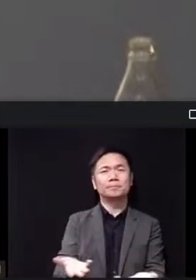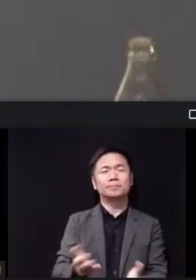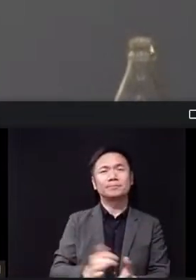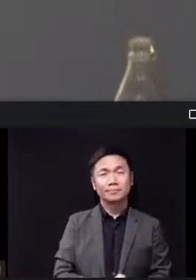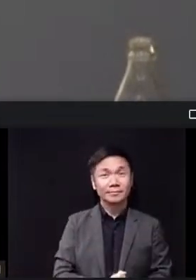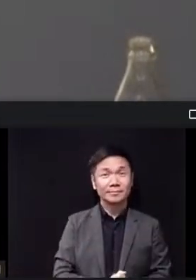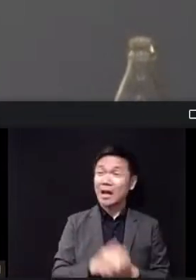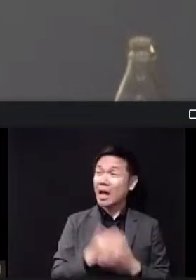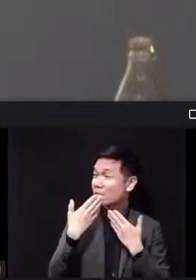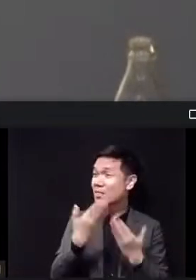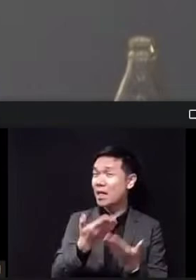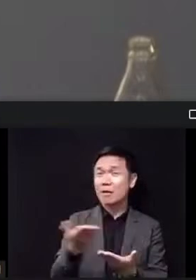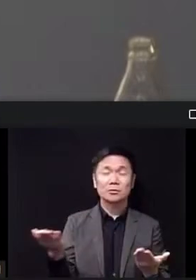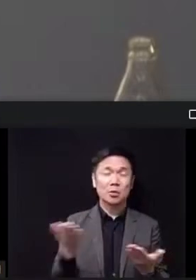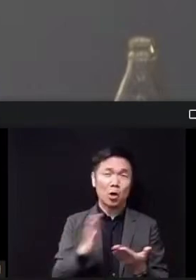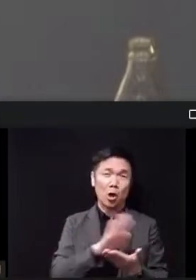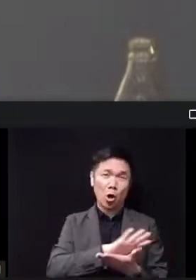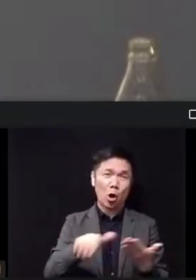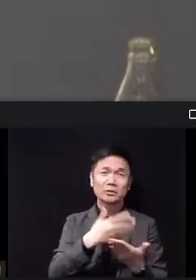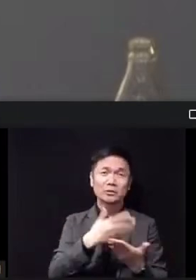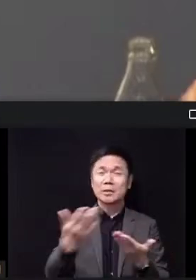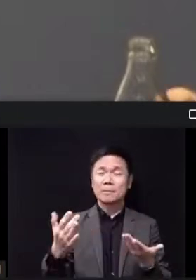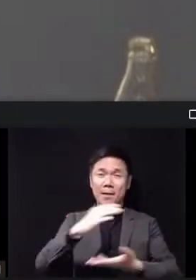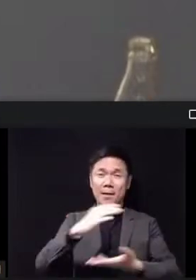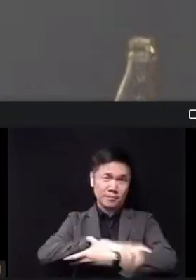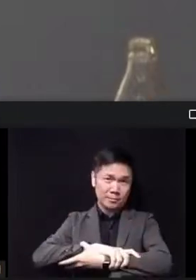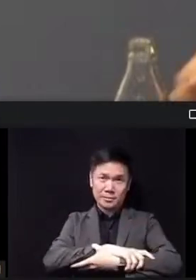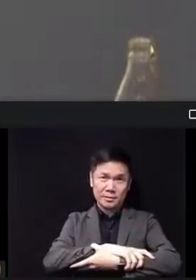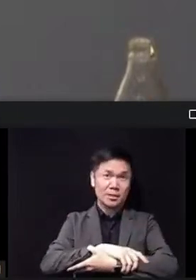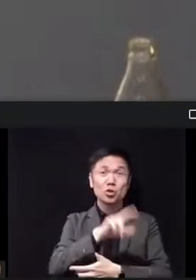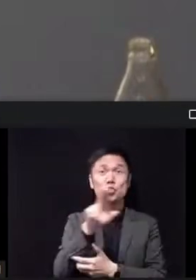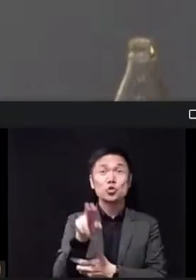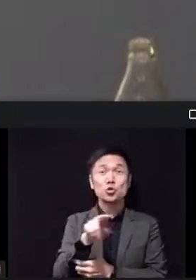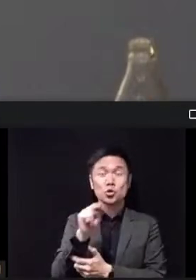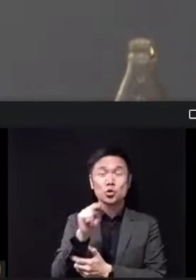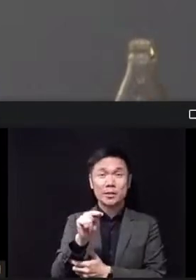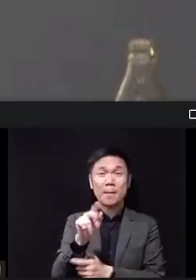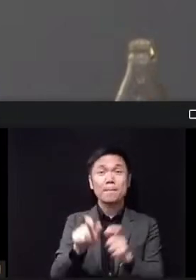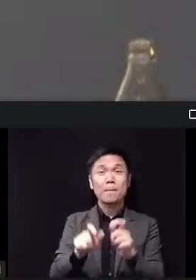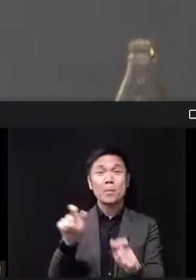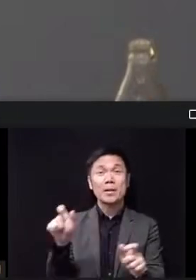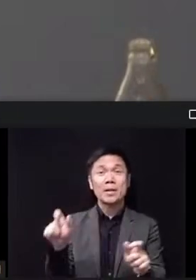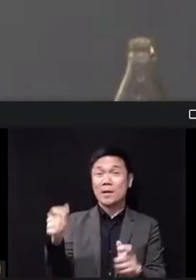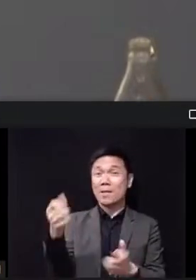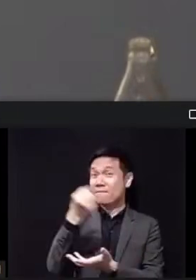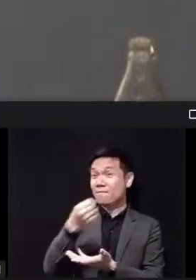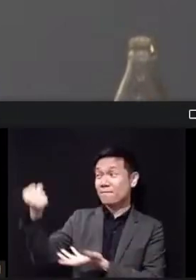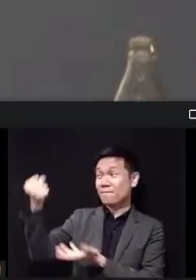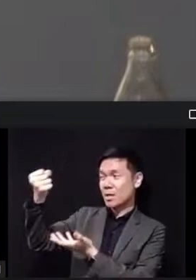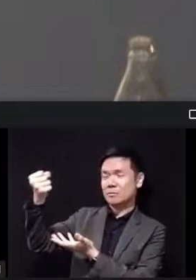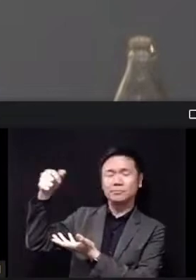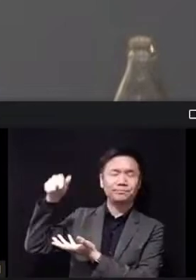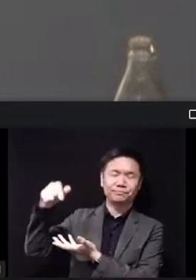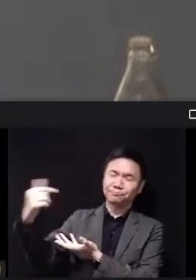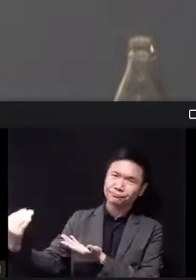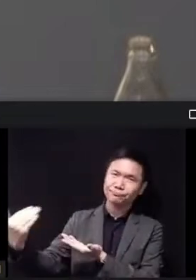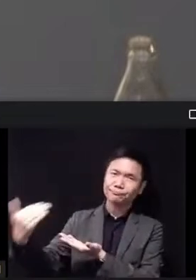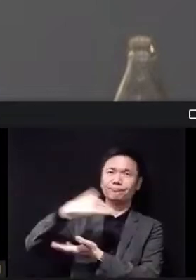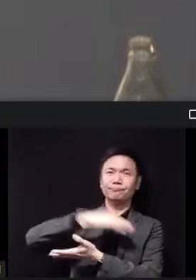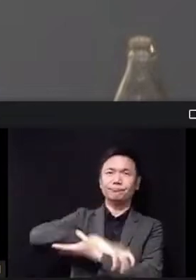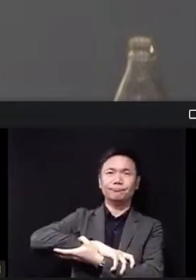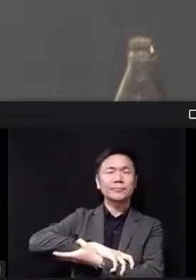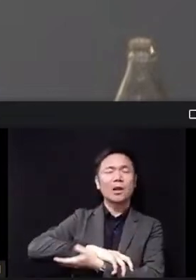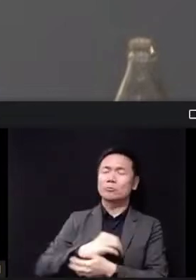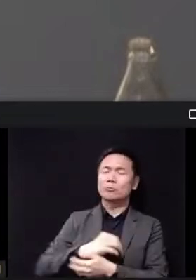me thank our strong and committed partner, the United Nations Population Fund, for its collaboration on